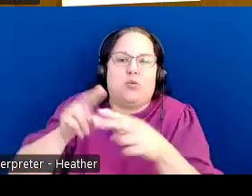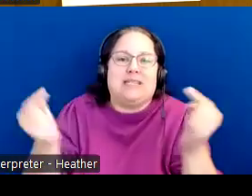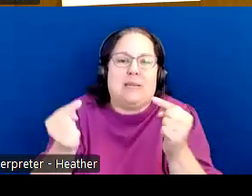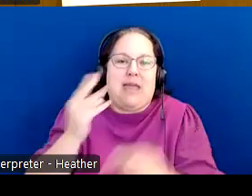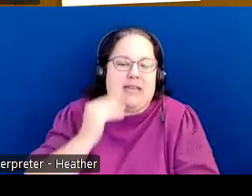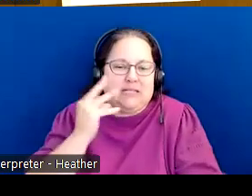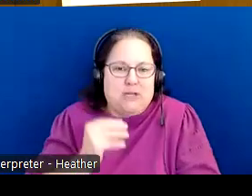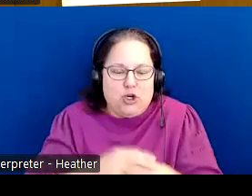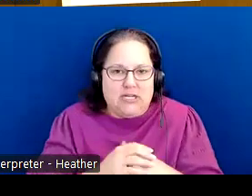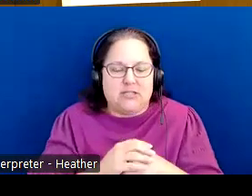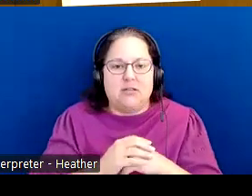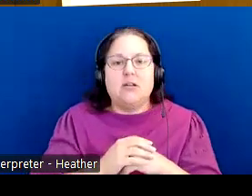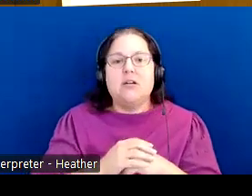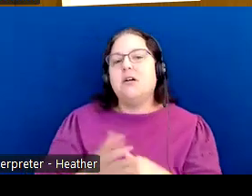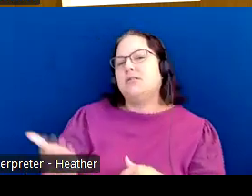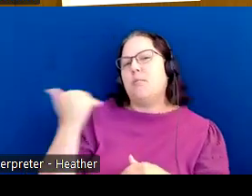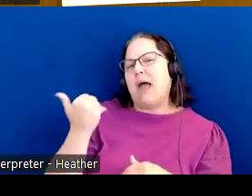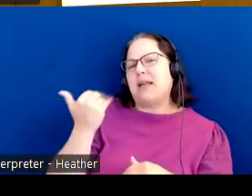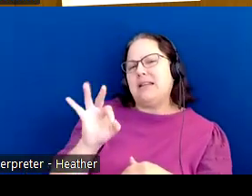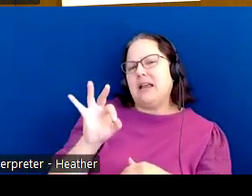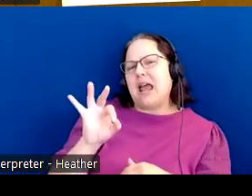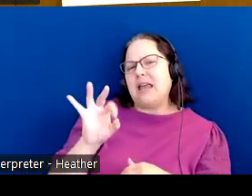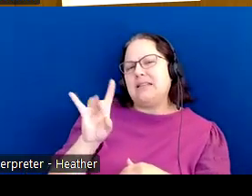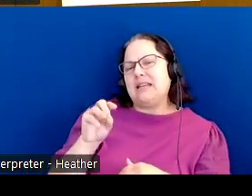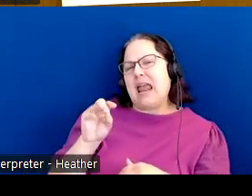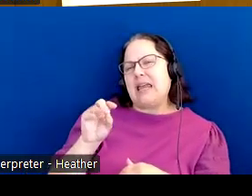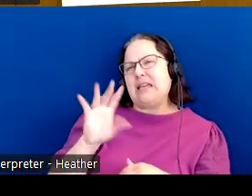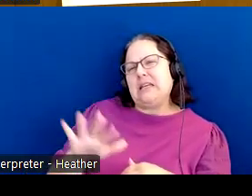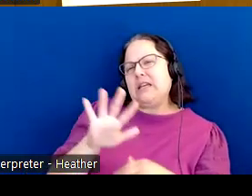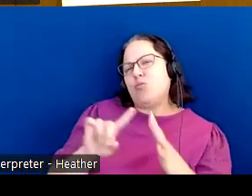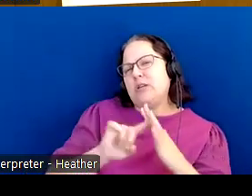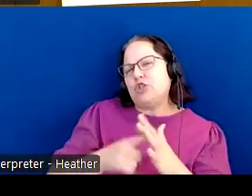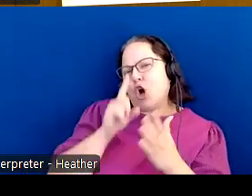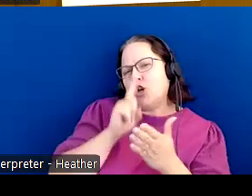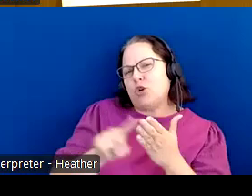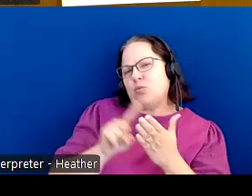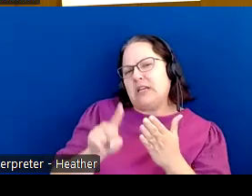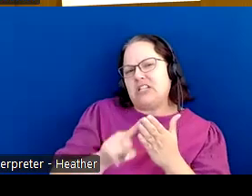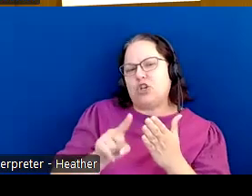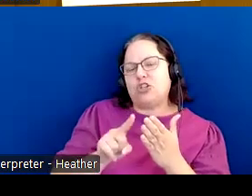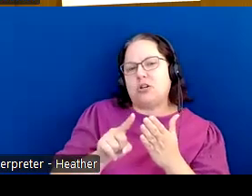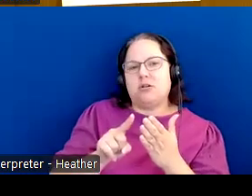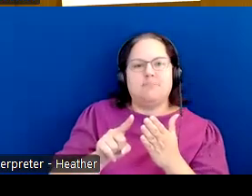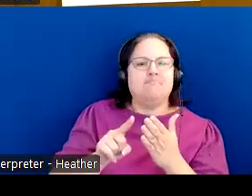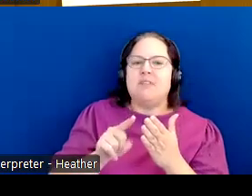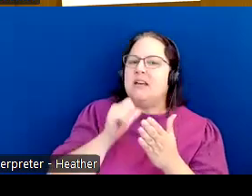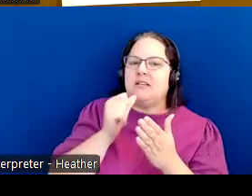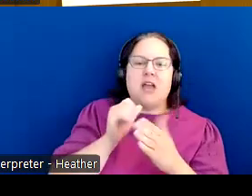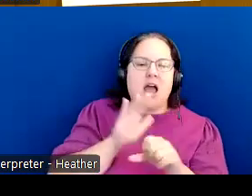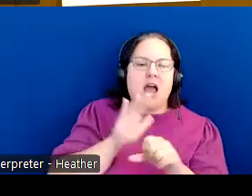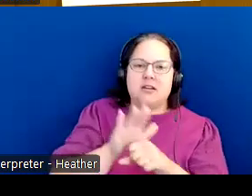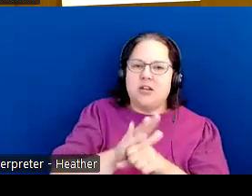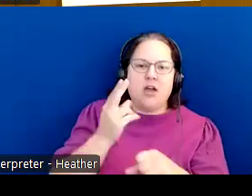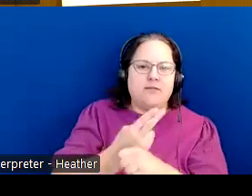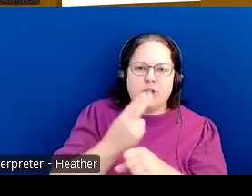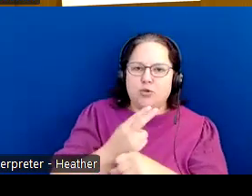in the 80s, we started to see the groundbreaking research showing alarming underuse of opioid analgesics in